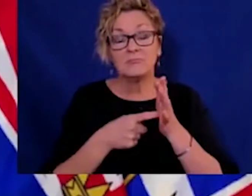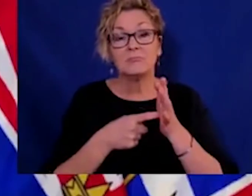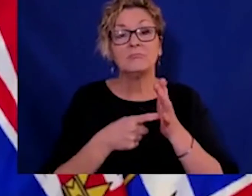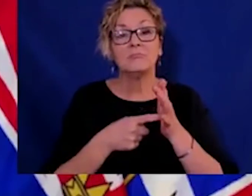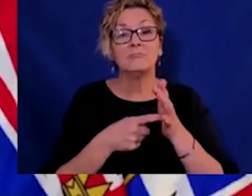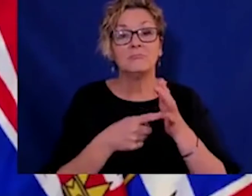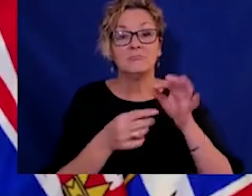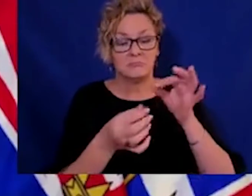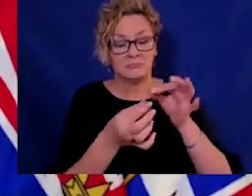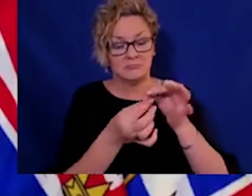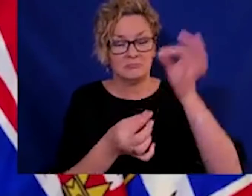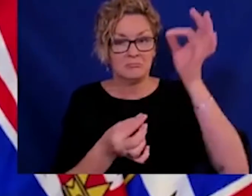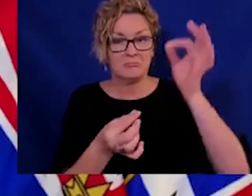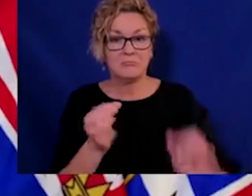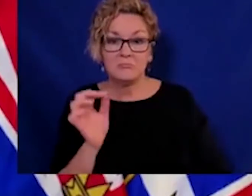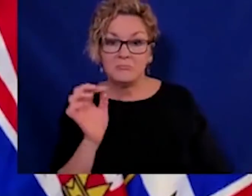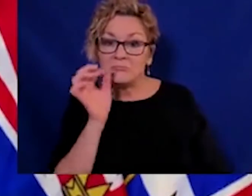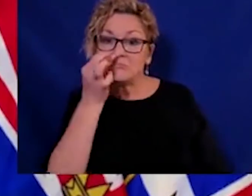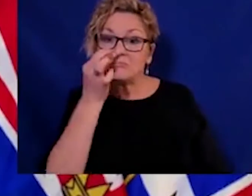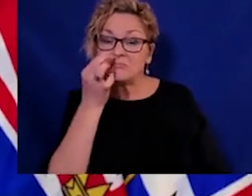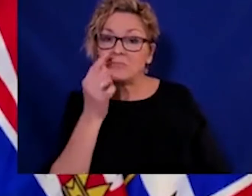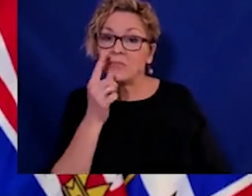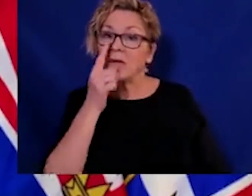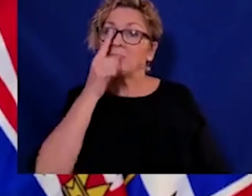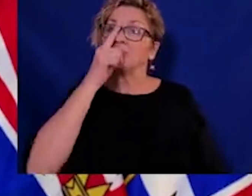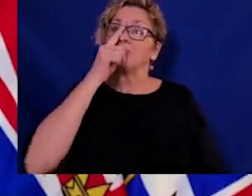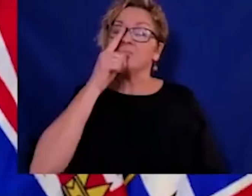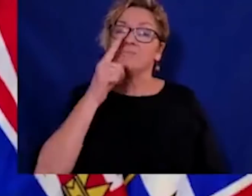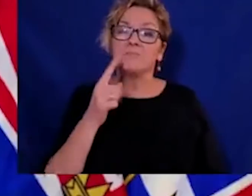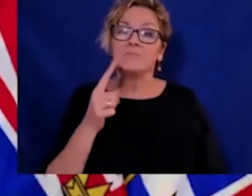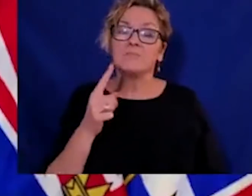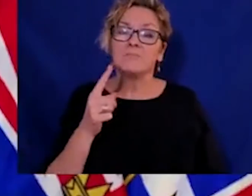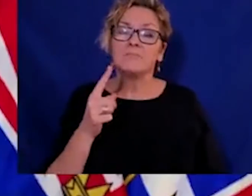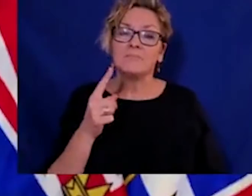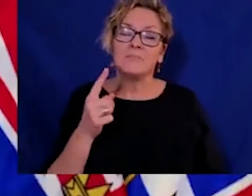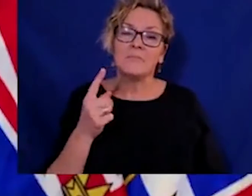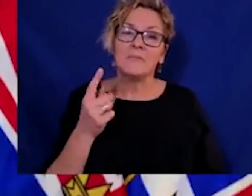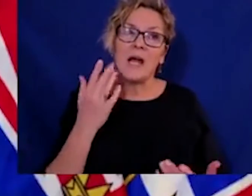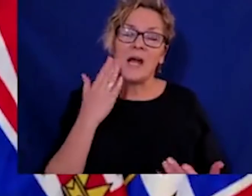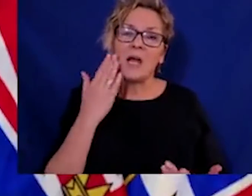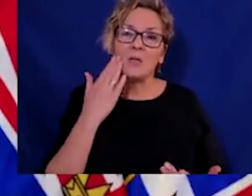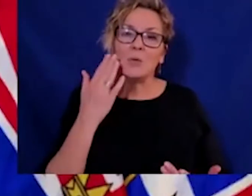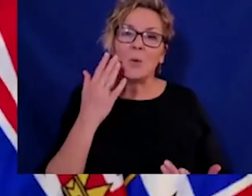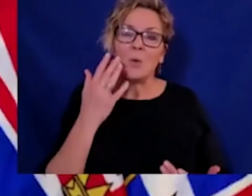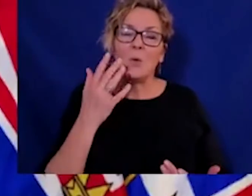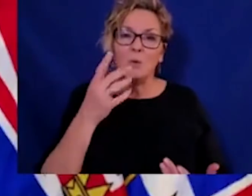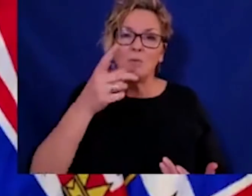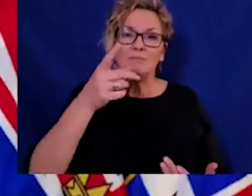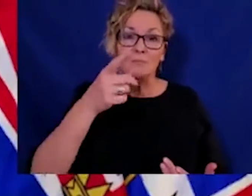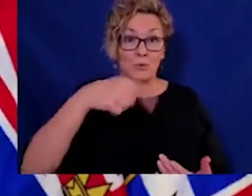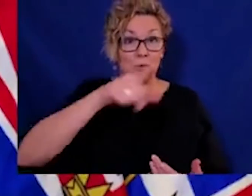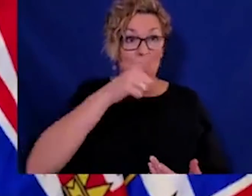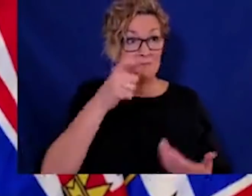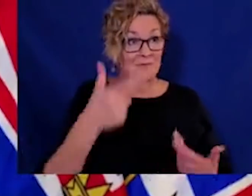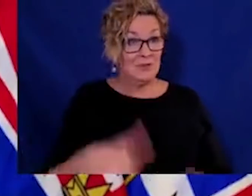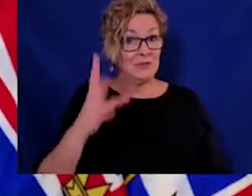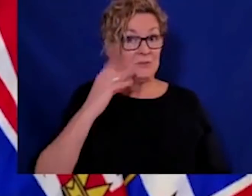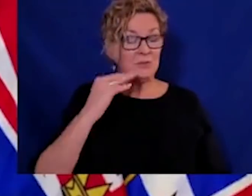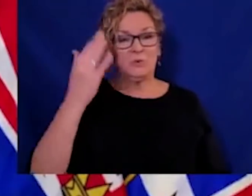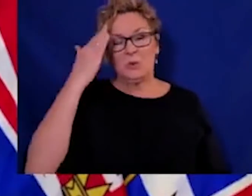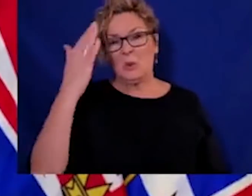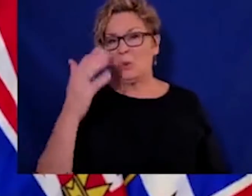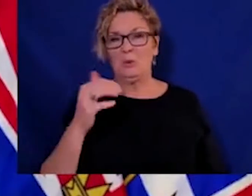one of these recently, you understand that that's not a simple thing necessarily, because it has to tickle the back of your throat for